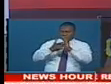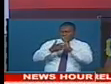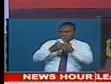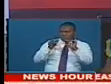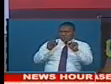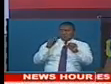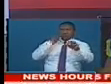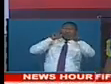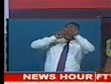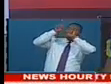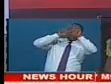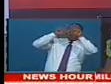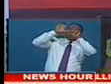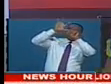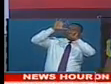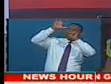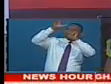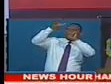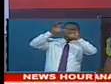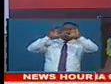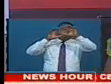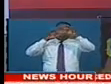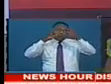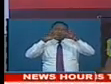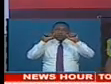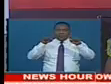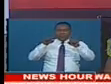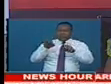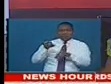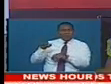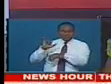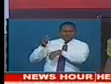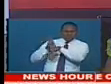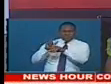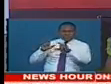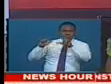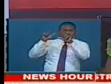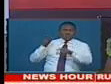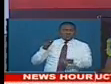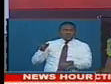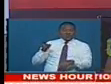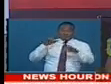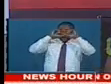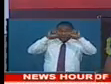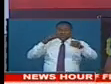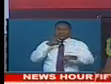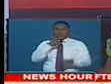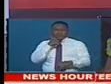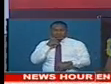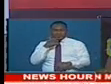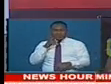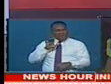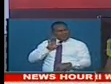movement of planets, galaxies and other bodies in the universe. Inaugurating the astronomy observatory, President